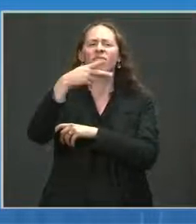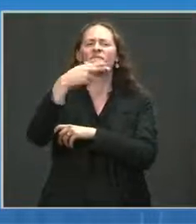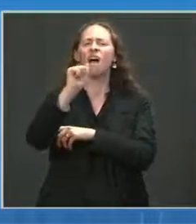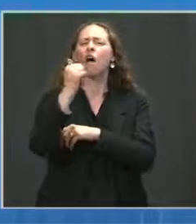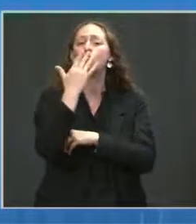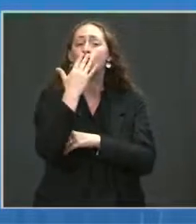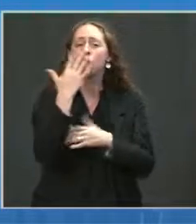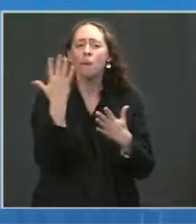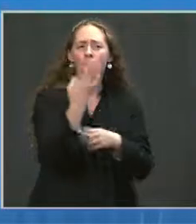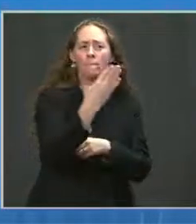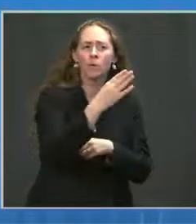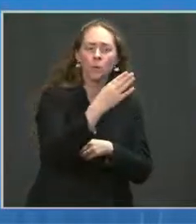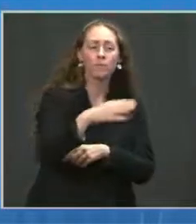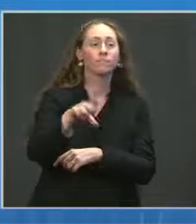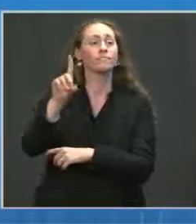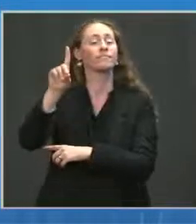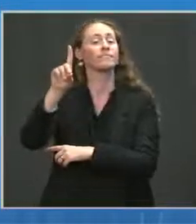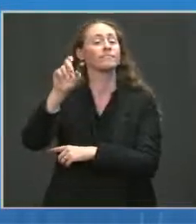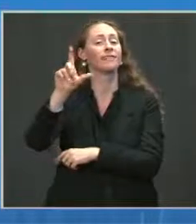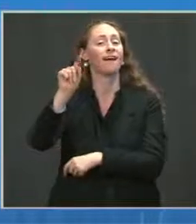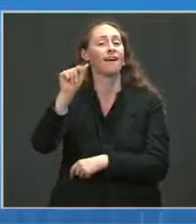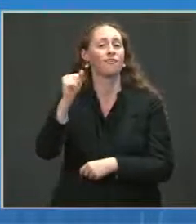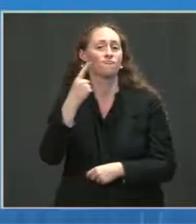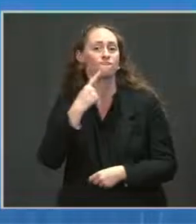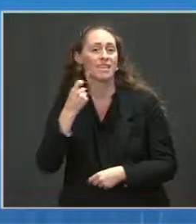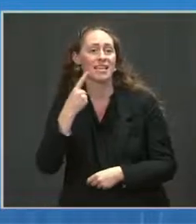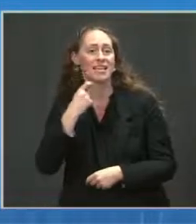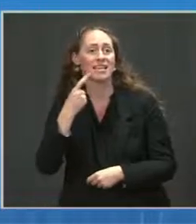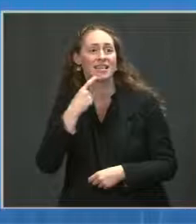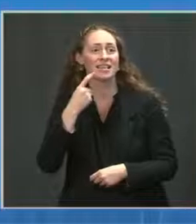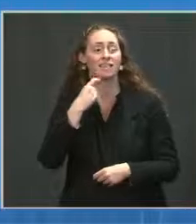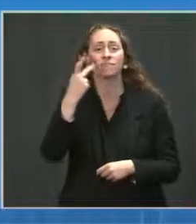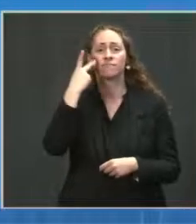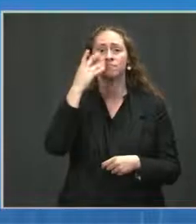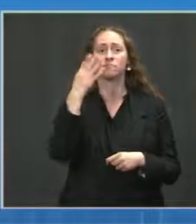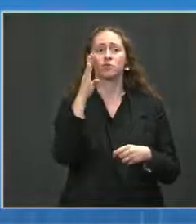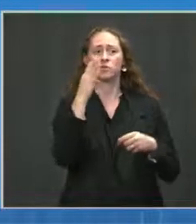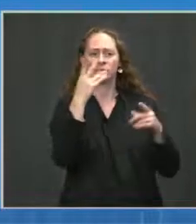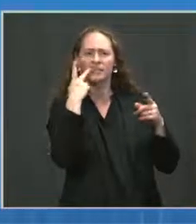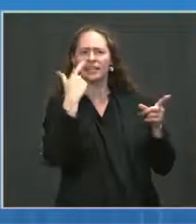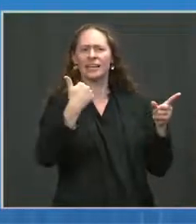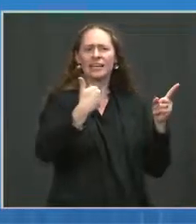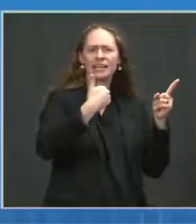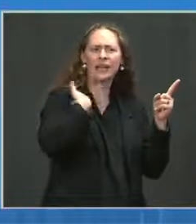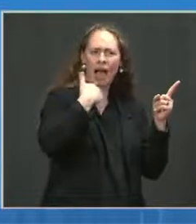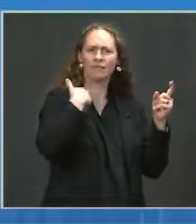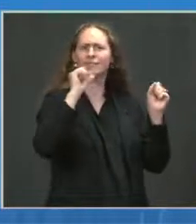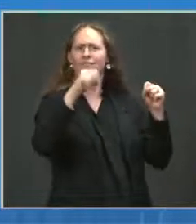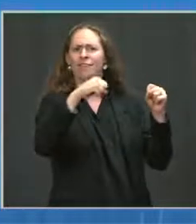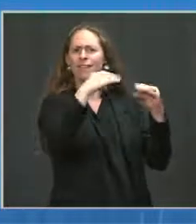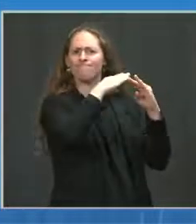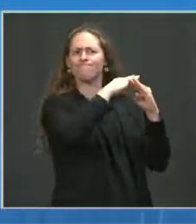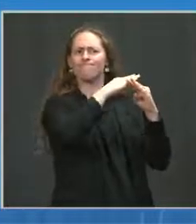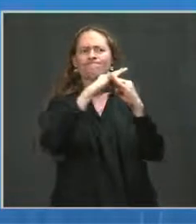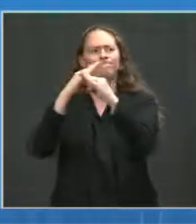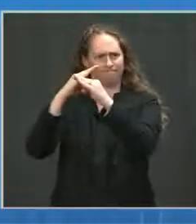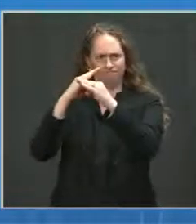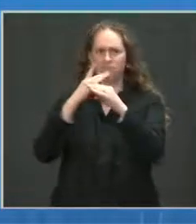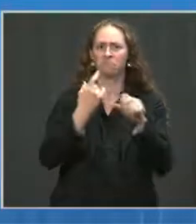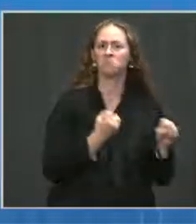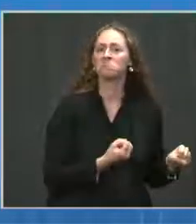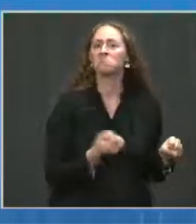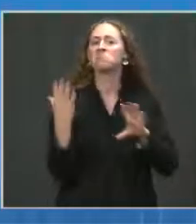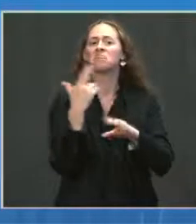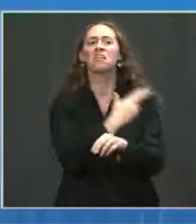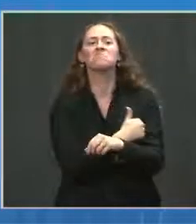red. When you get to Canada, you see a similar protection against hospitalization, which is